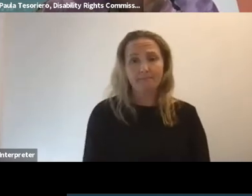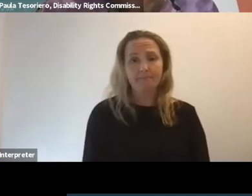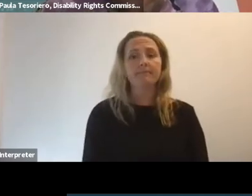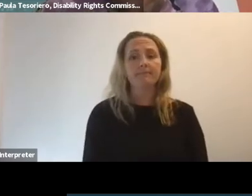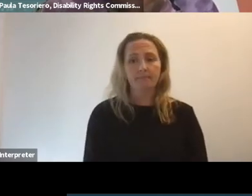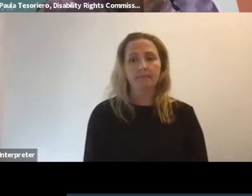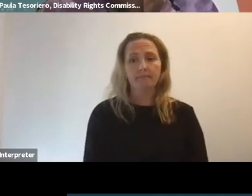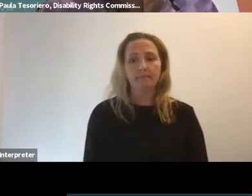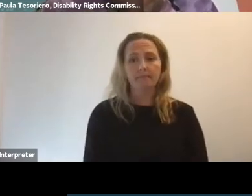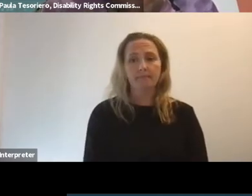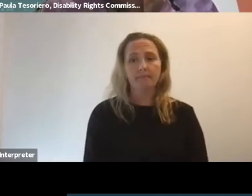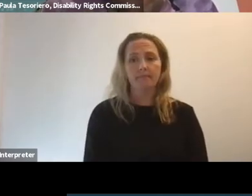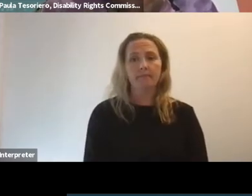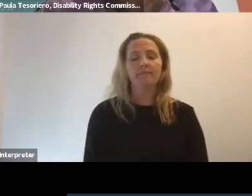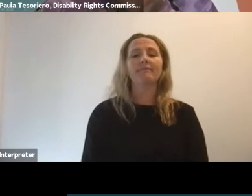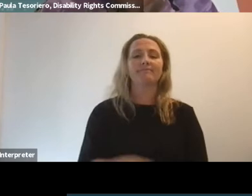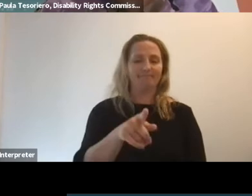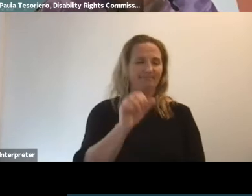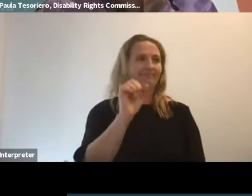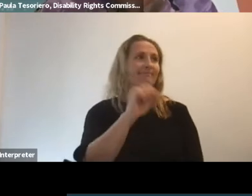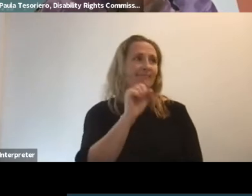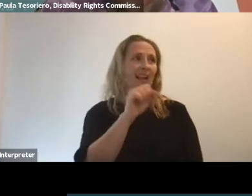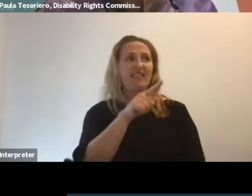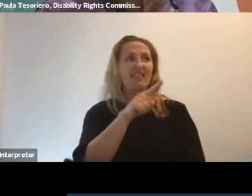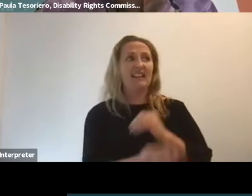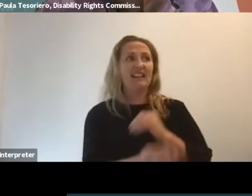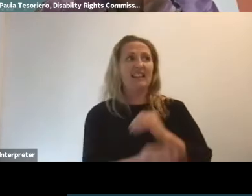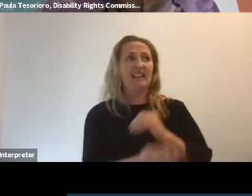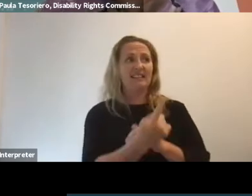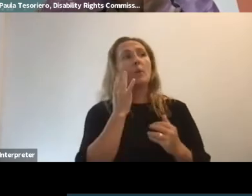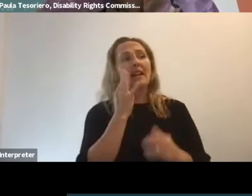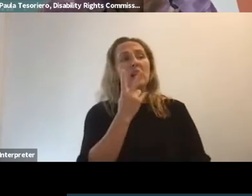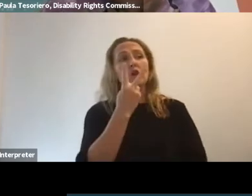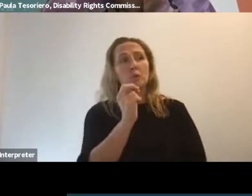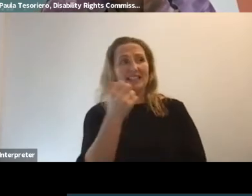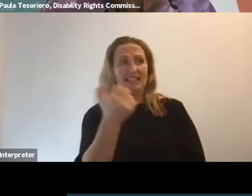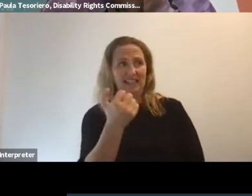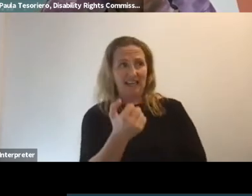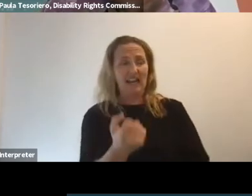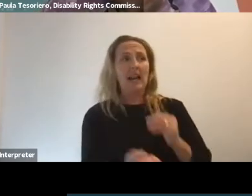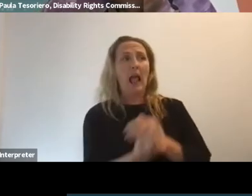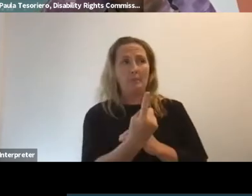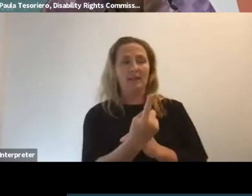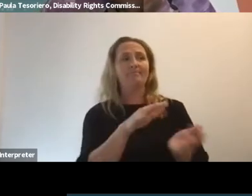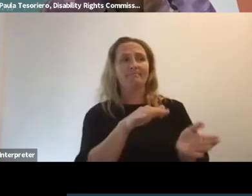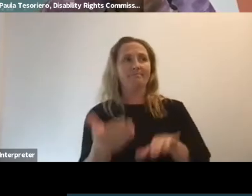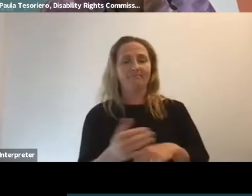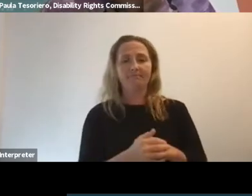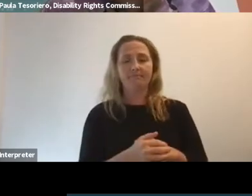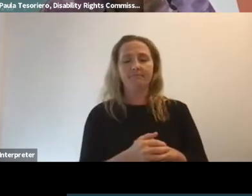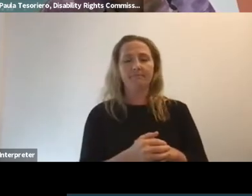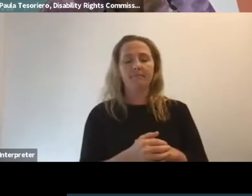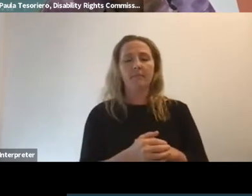that incident, you know, sadly happened in 2016, and I suppose that was a catalyst for a, you